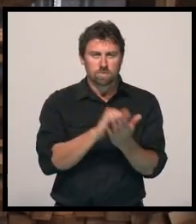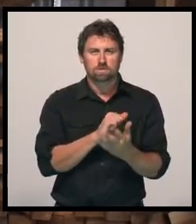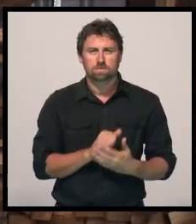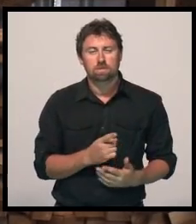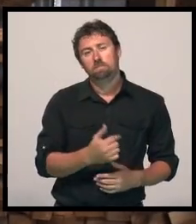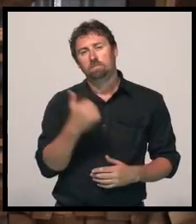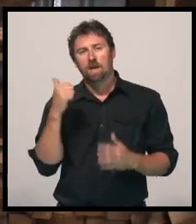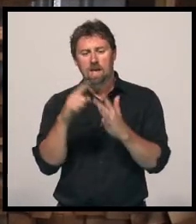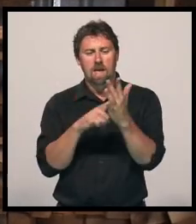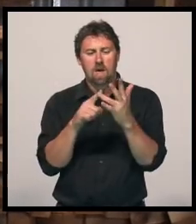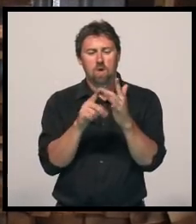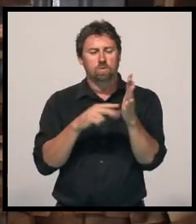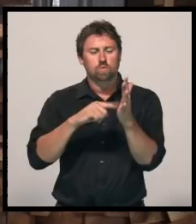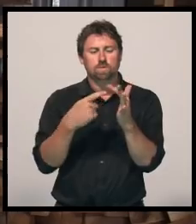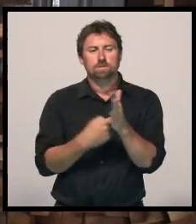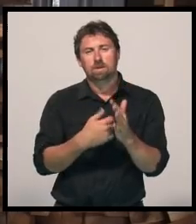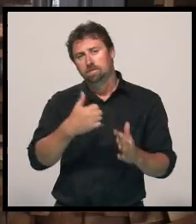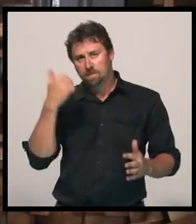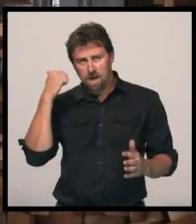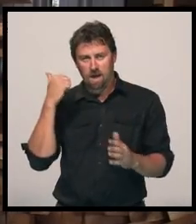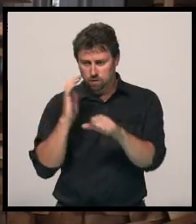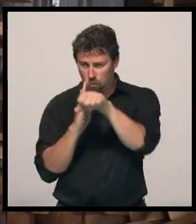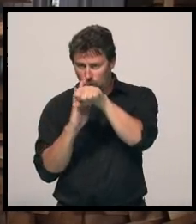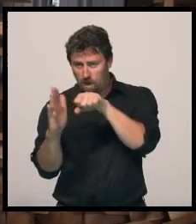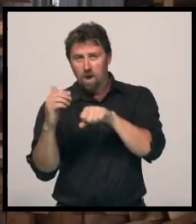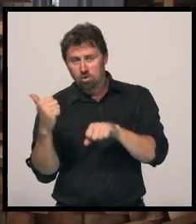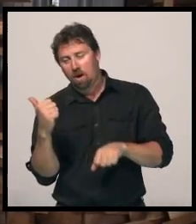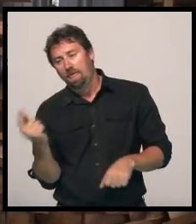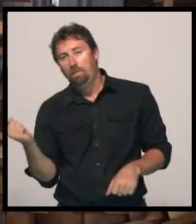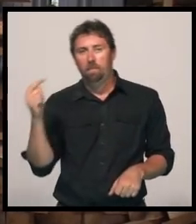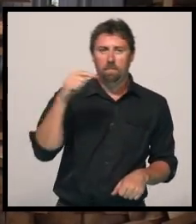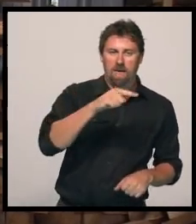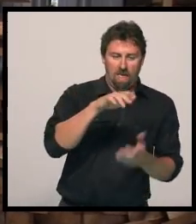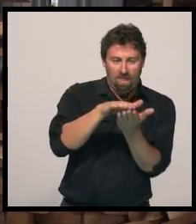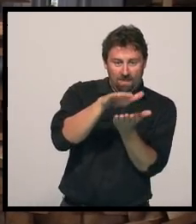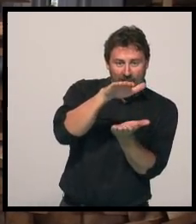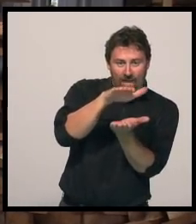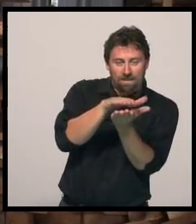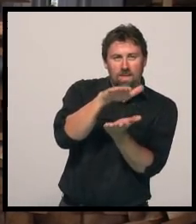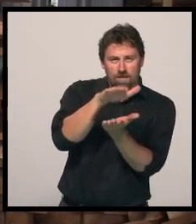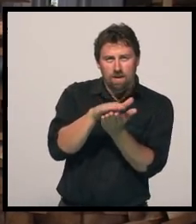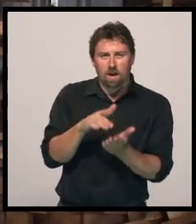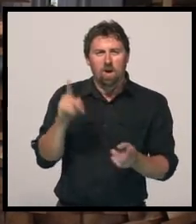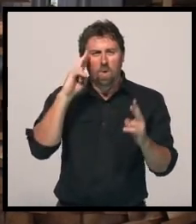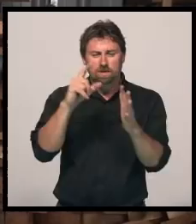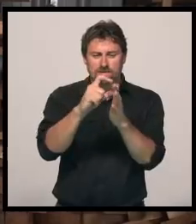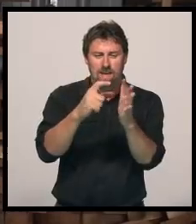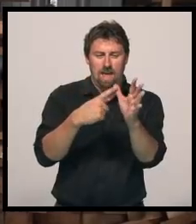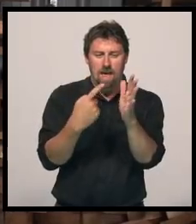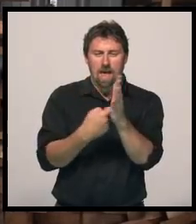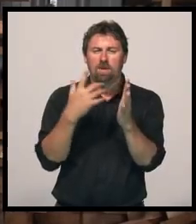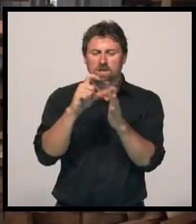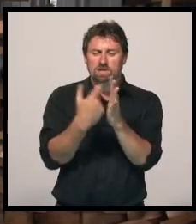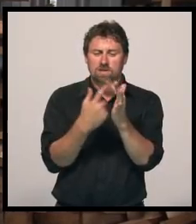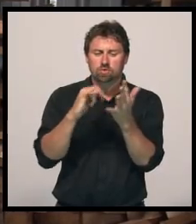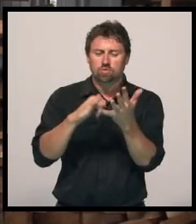jointer now and I'll shoot a square edge on this. And then I'd put it through the thicknesser again. So then I've got a board that's DAR. Which is dressed all round,